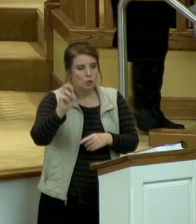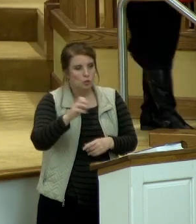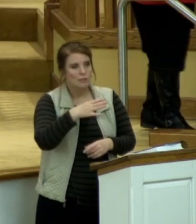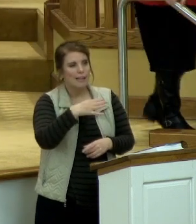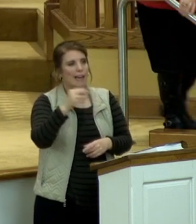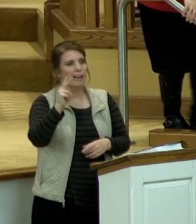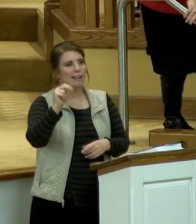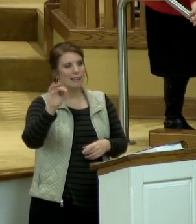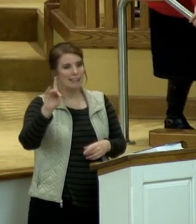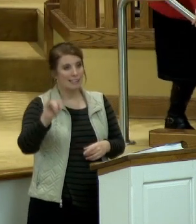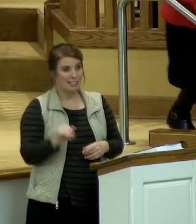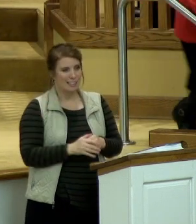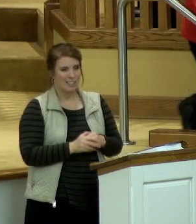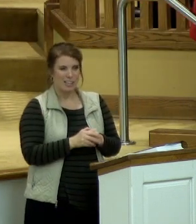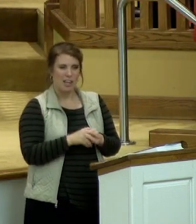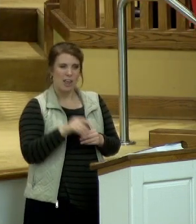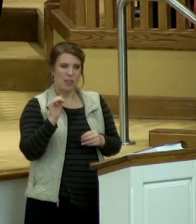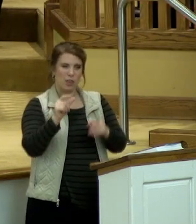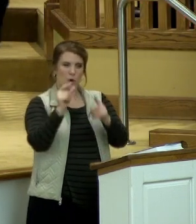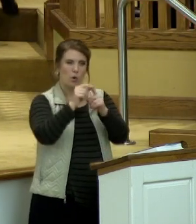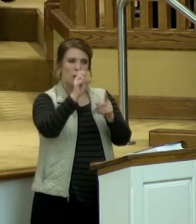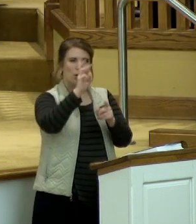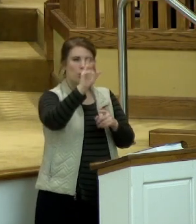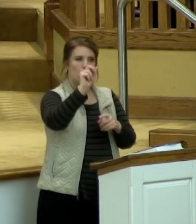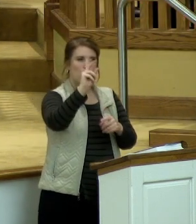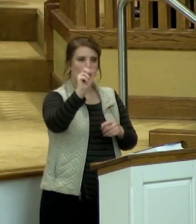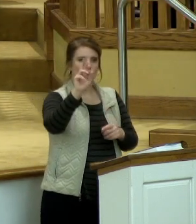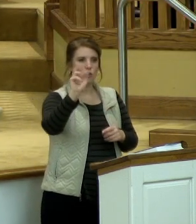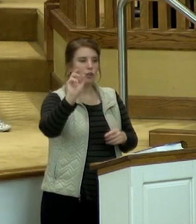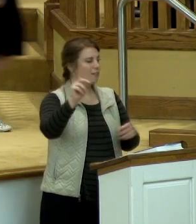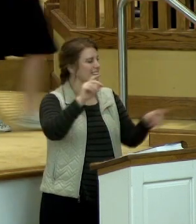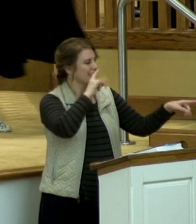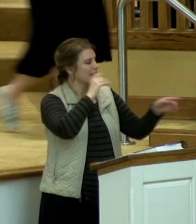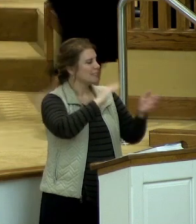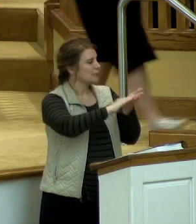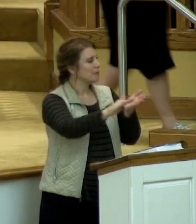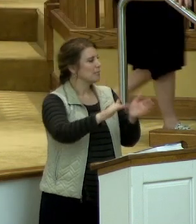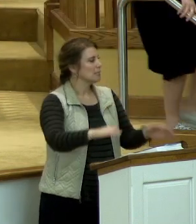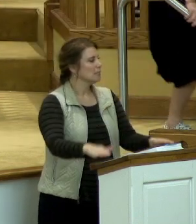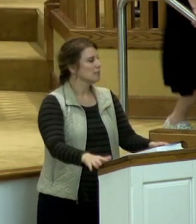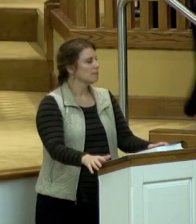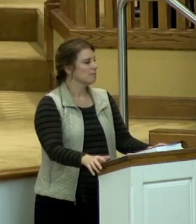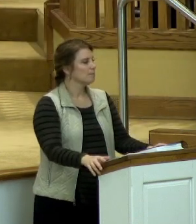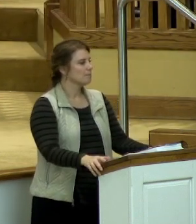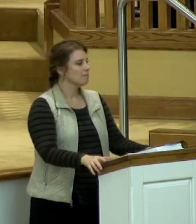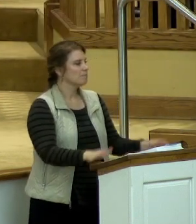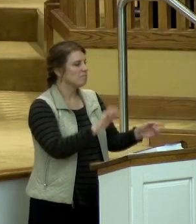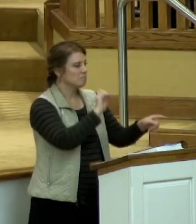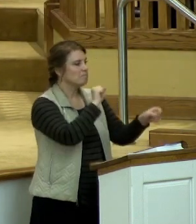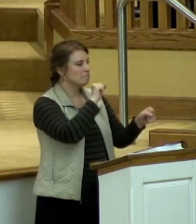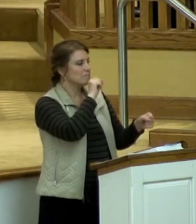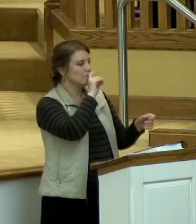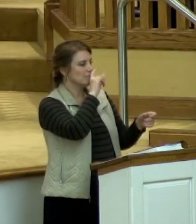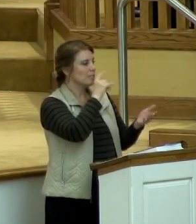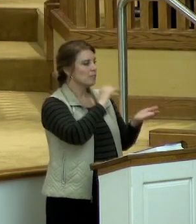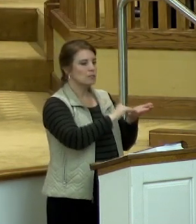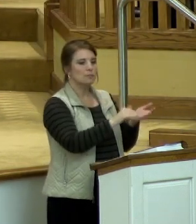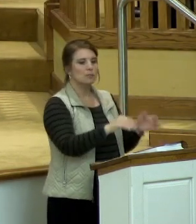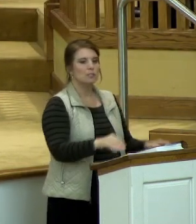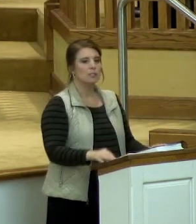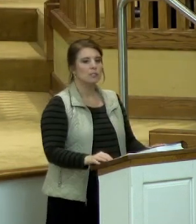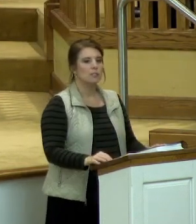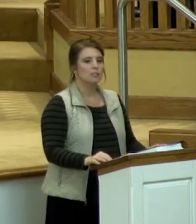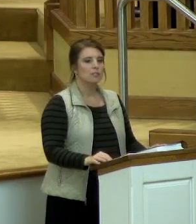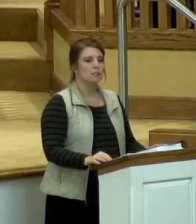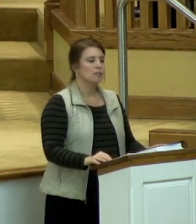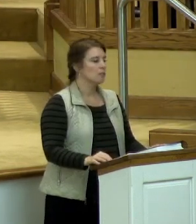That was a blessing. The word wondered is defined. Okay, I'm sorry, kids, you may be dismissed. I think we got Kenny and Miss Corinna, and I think Travis